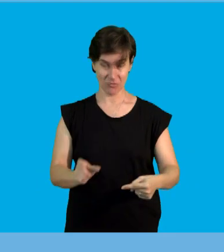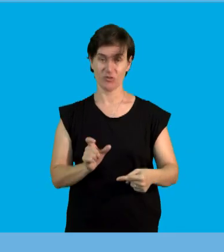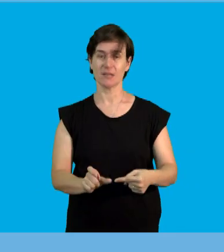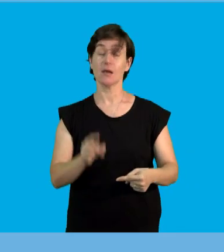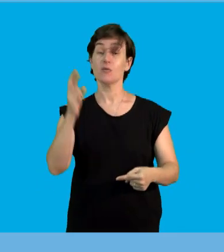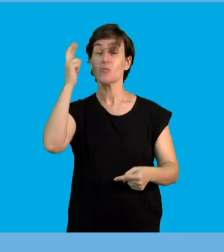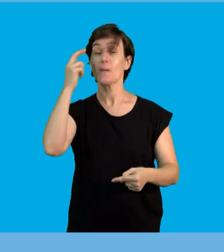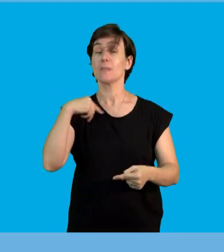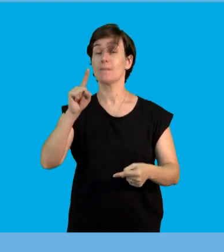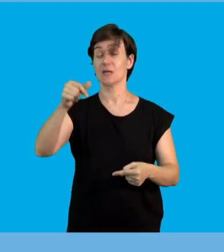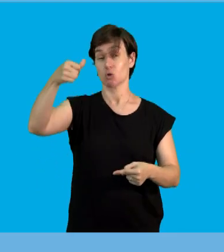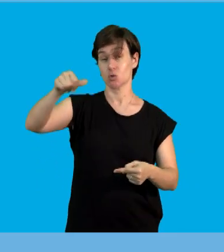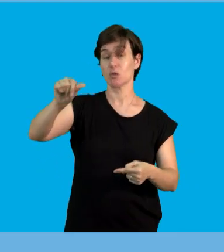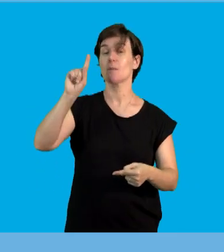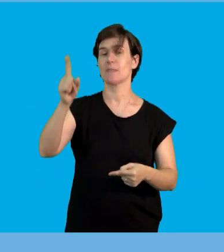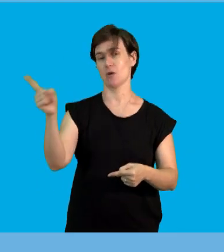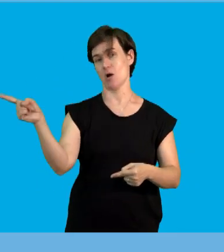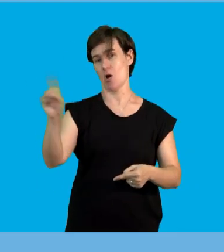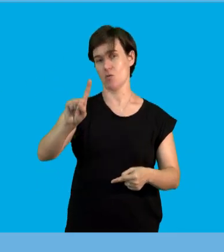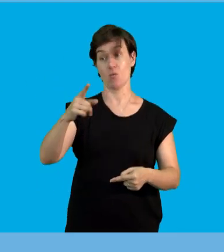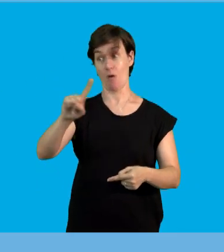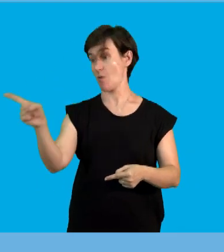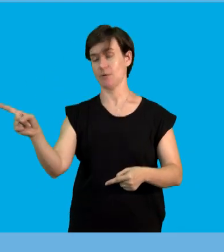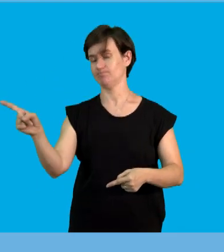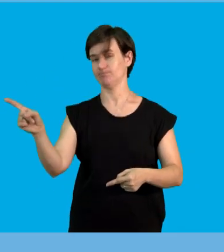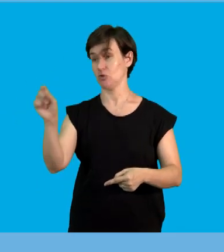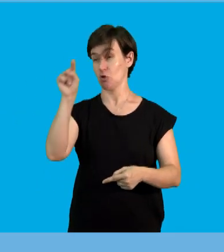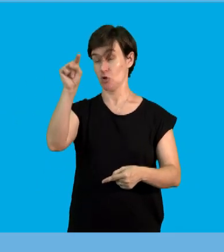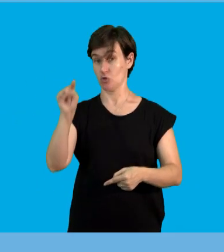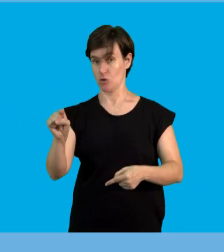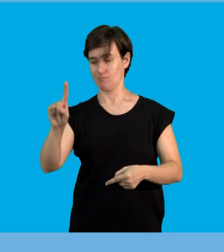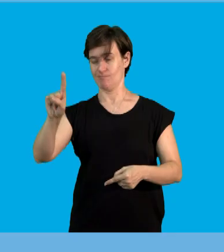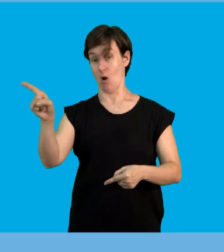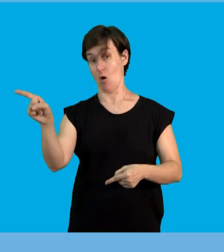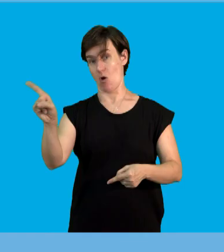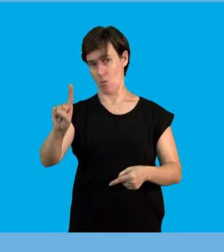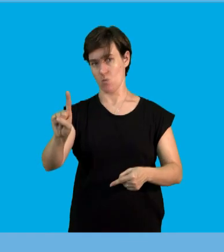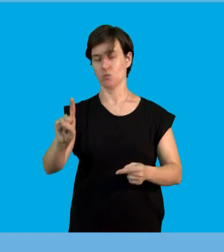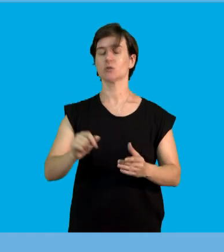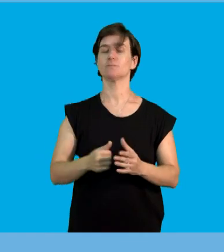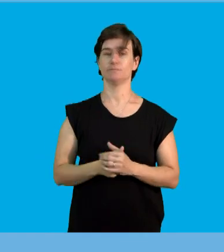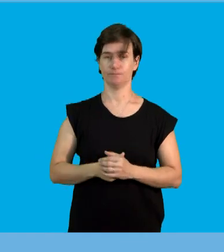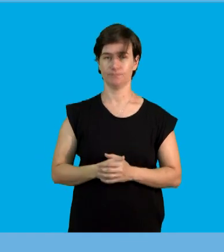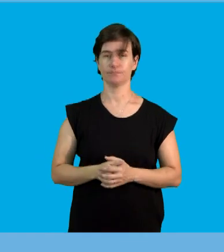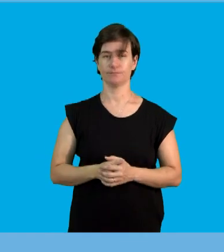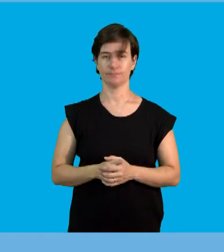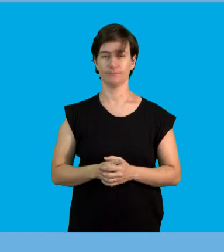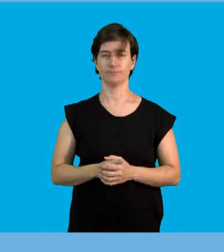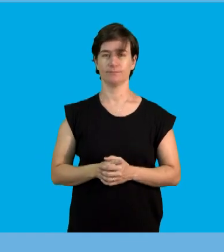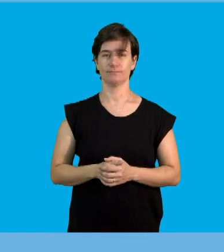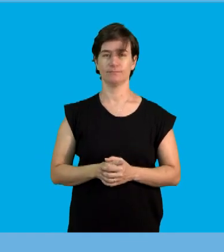And I also need to have my switch that I'm going to have there, and it's closed. So I have my